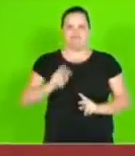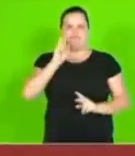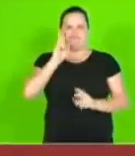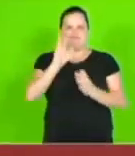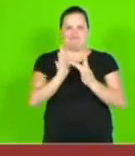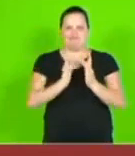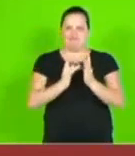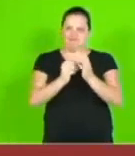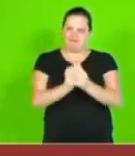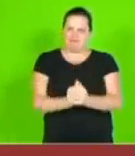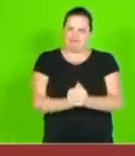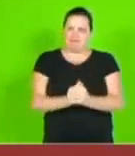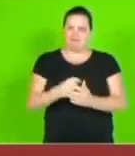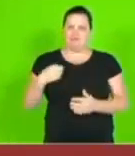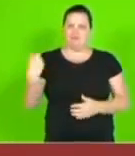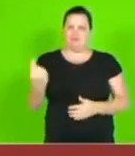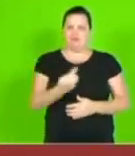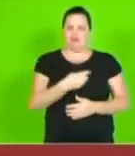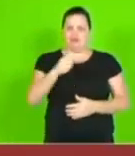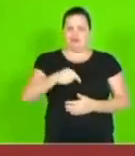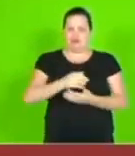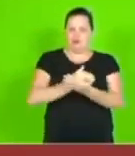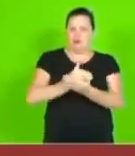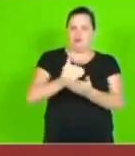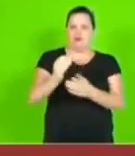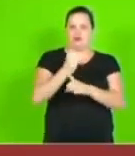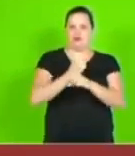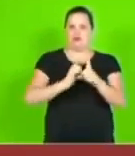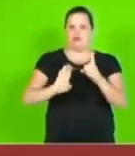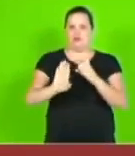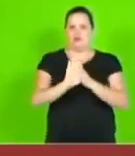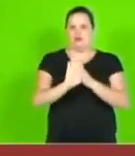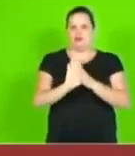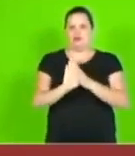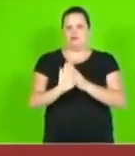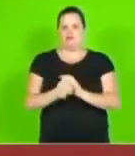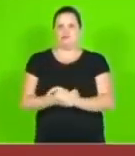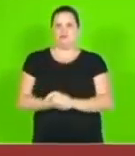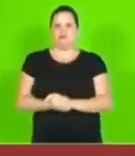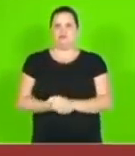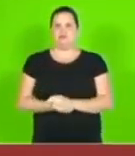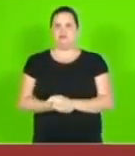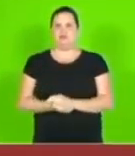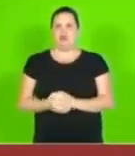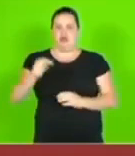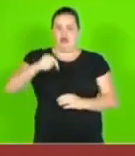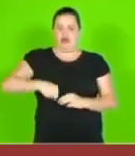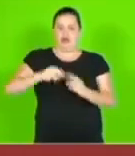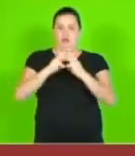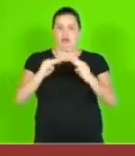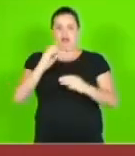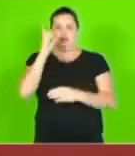Brethren, peace of the Lord, we are starting this Sunday